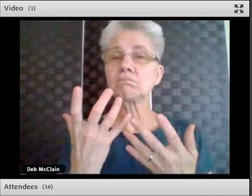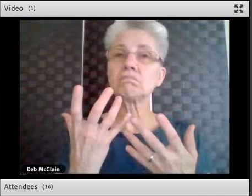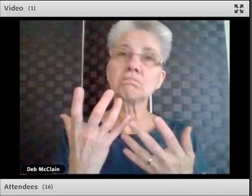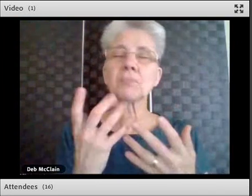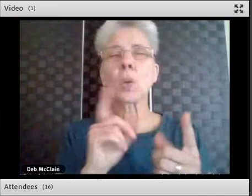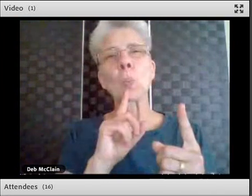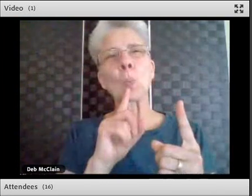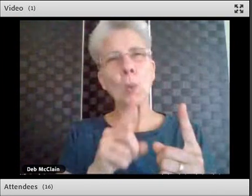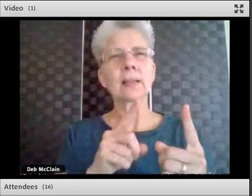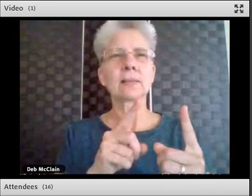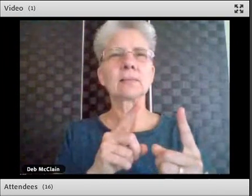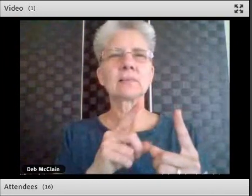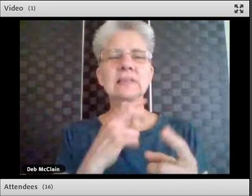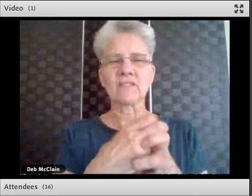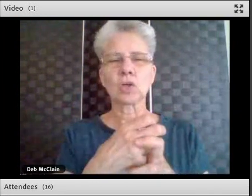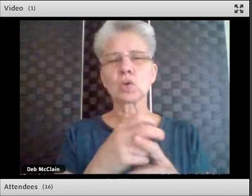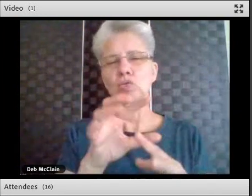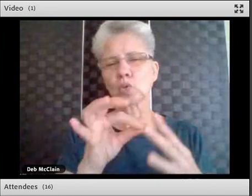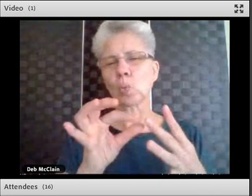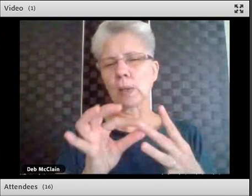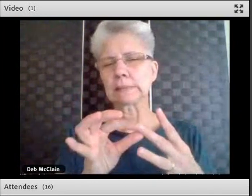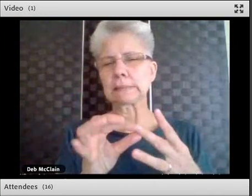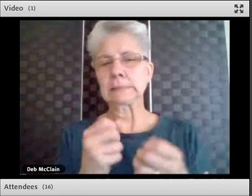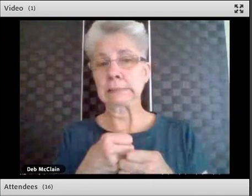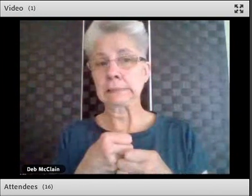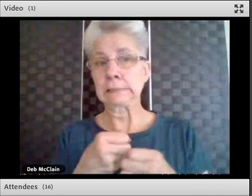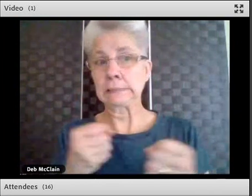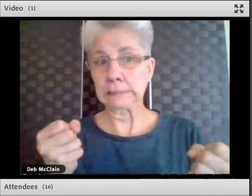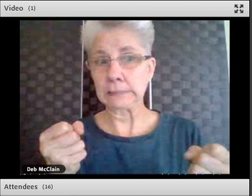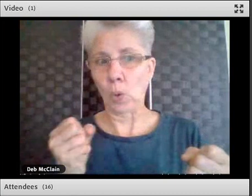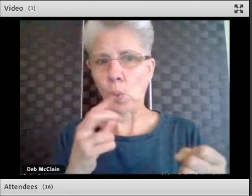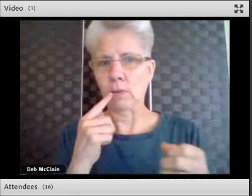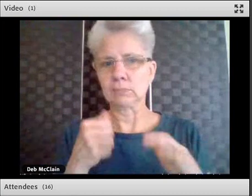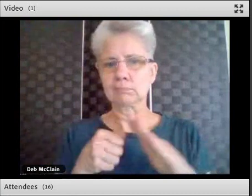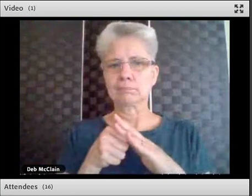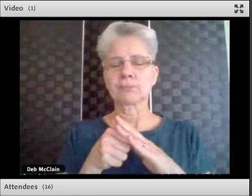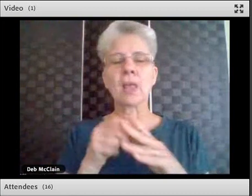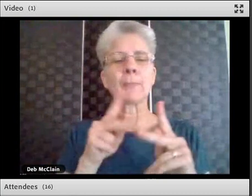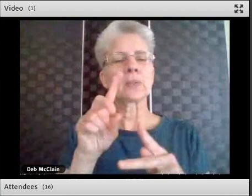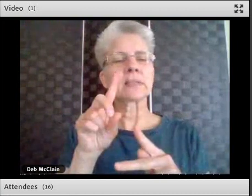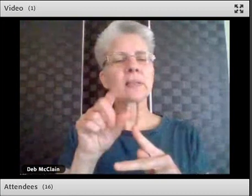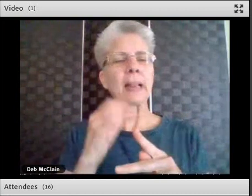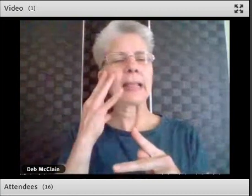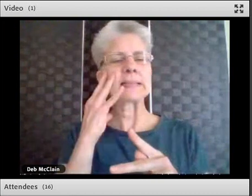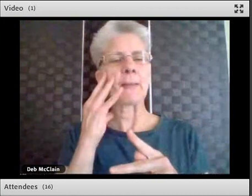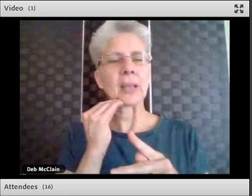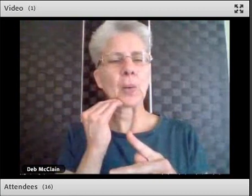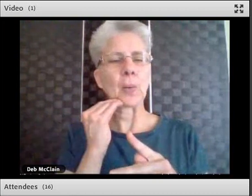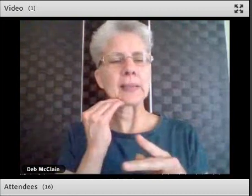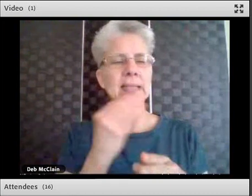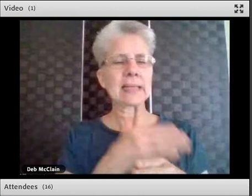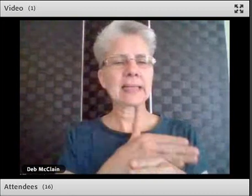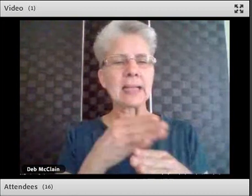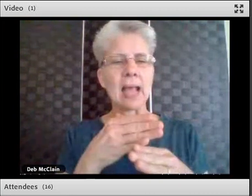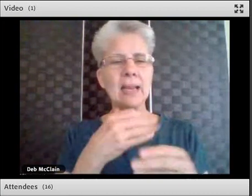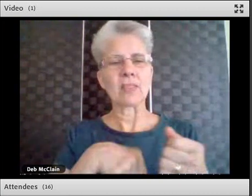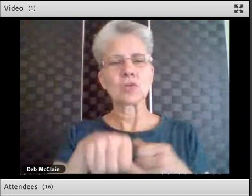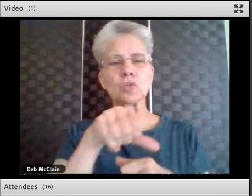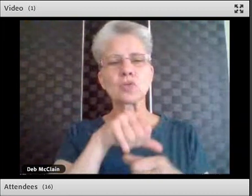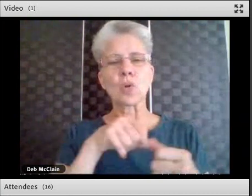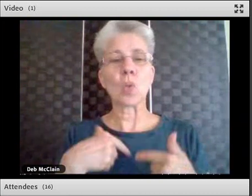it really is a difficult choice. People with invisible disabilities often experience a decline in their social